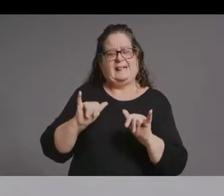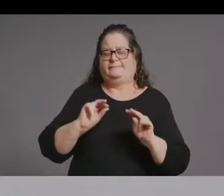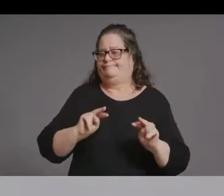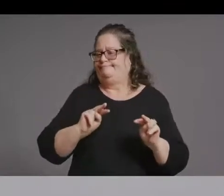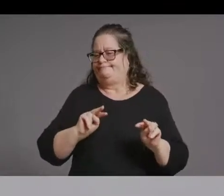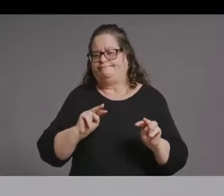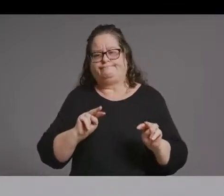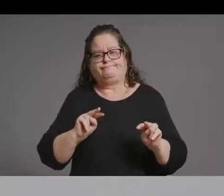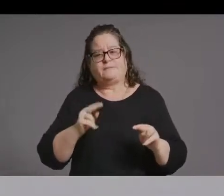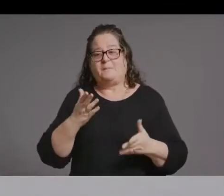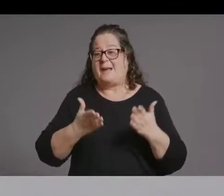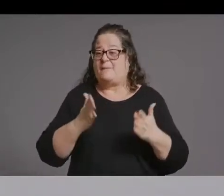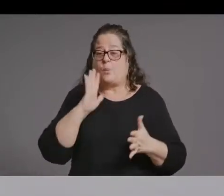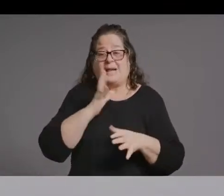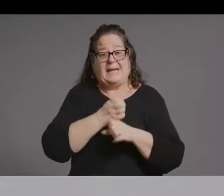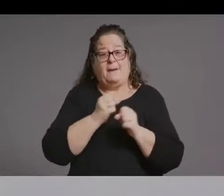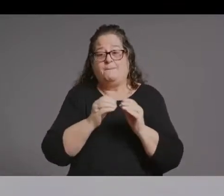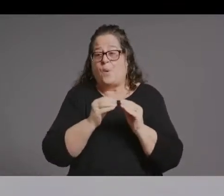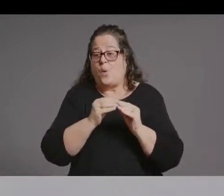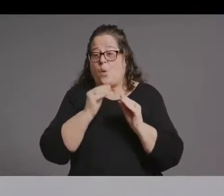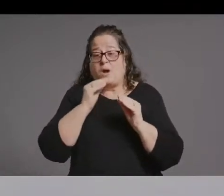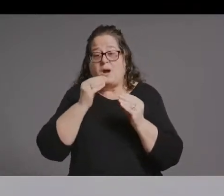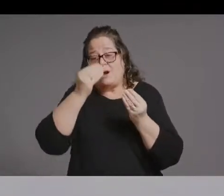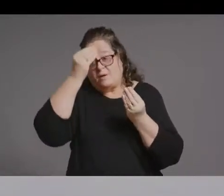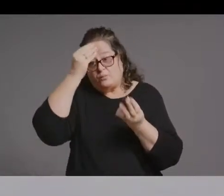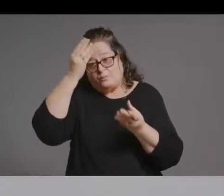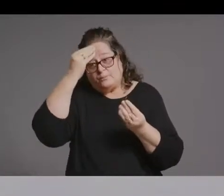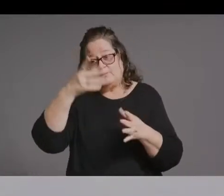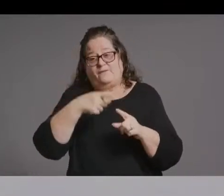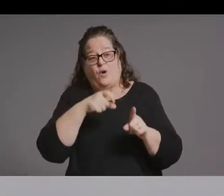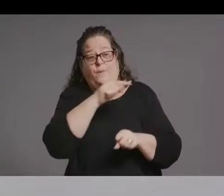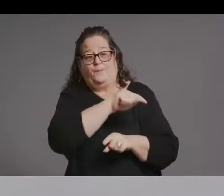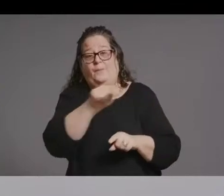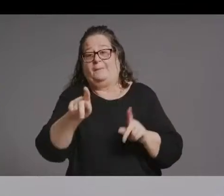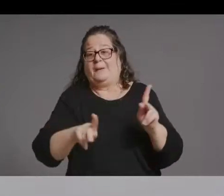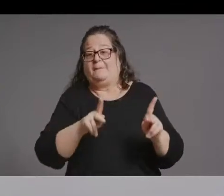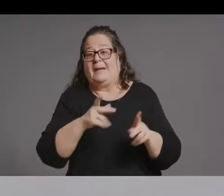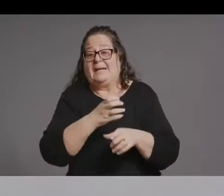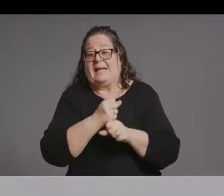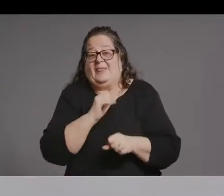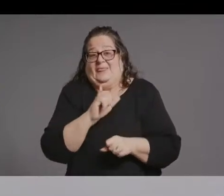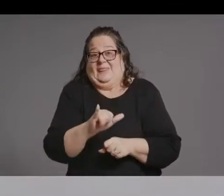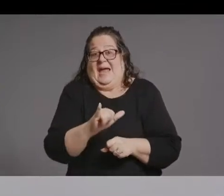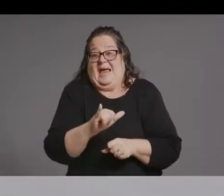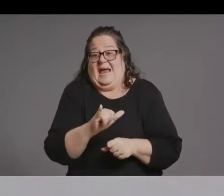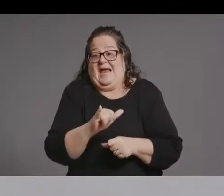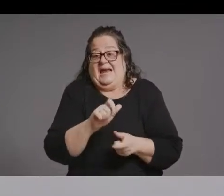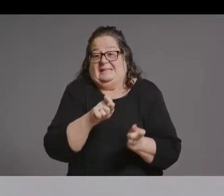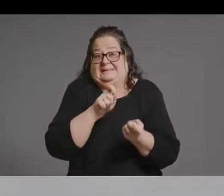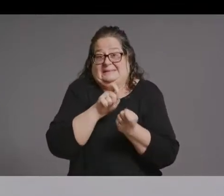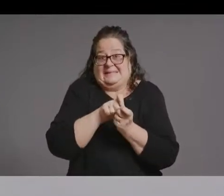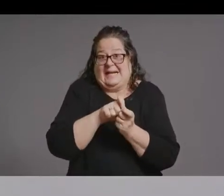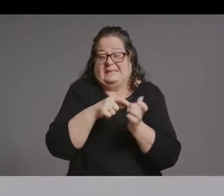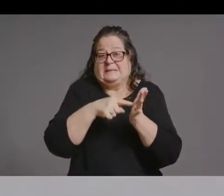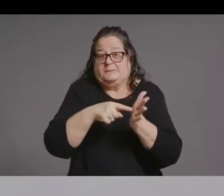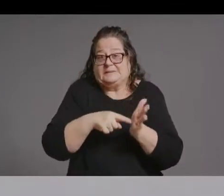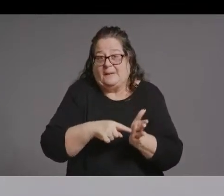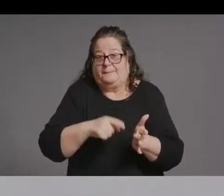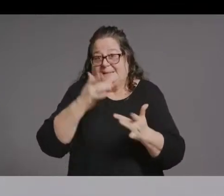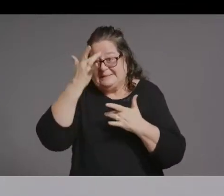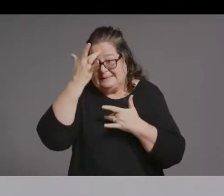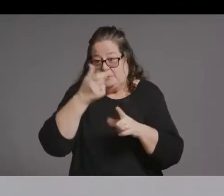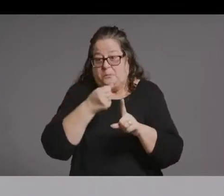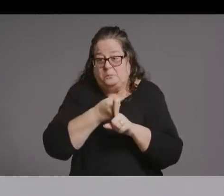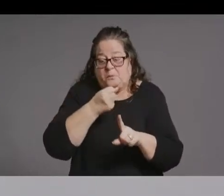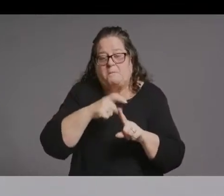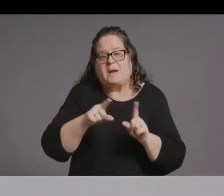who may not have this specific syndrome, but may, have something similar or a different type of blood clot. So that's going to increase